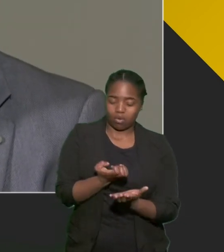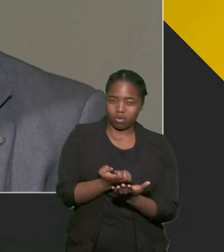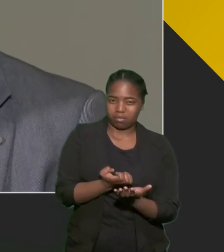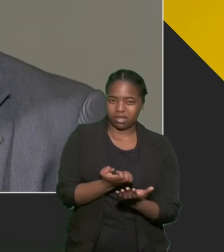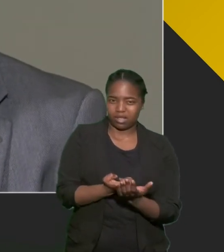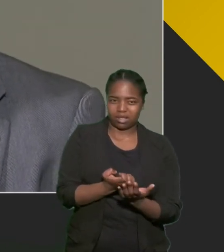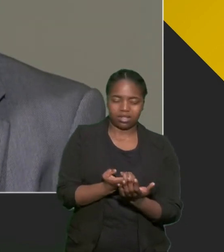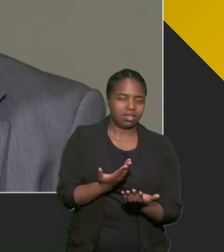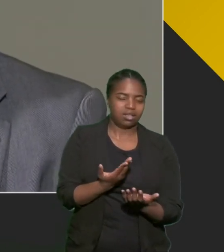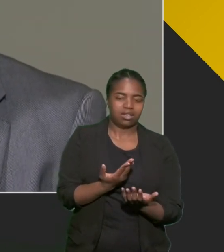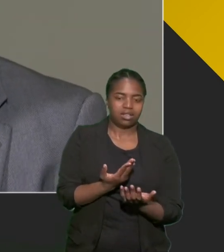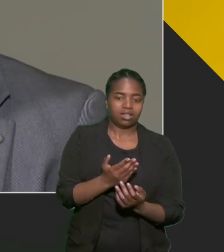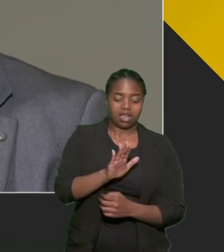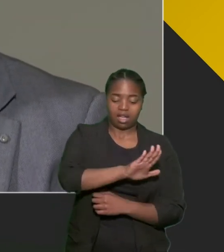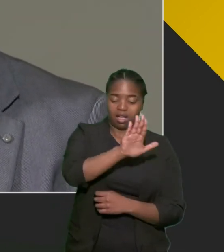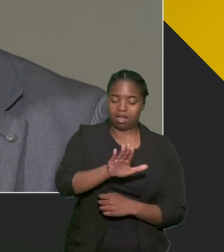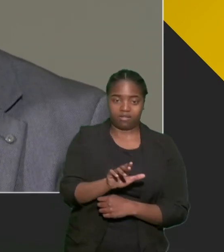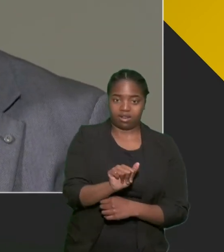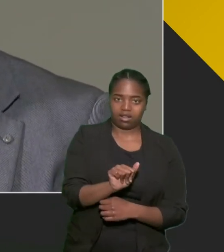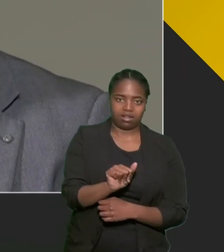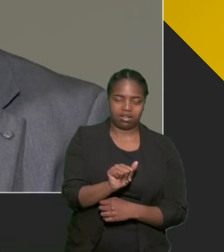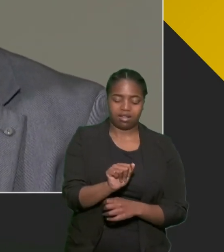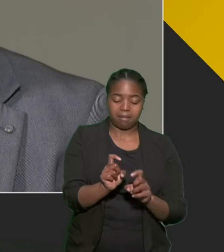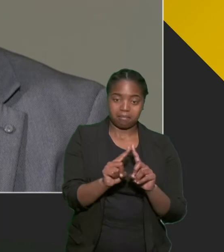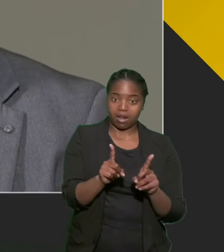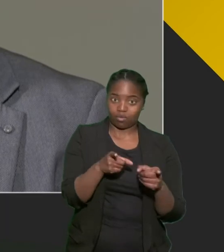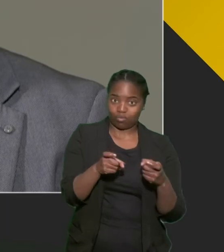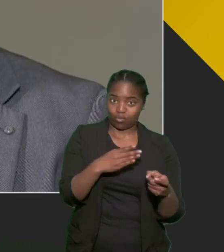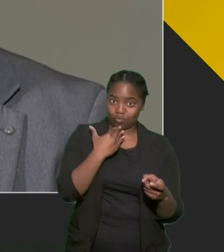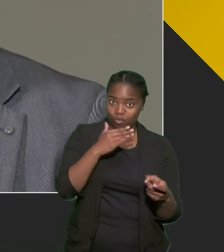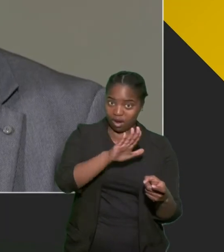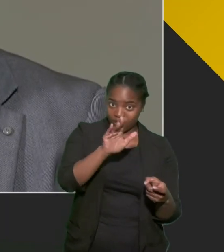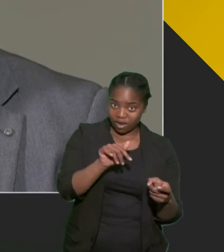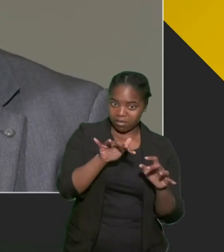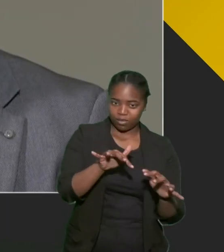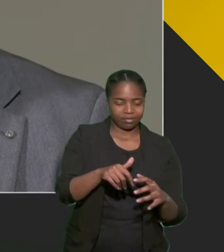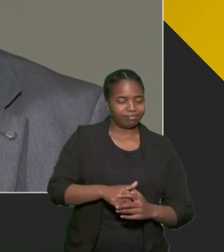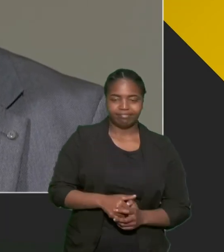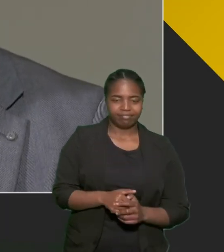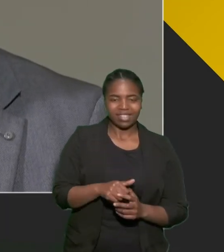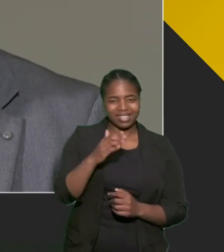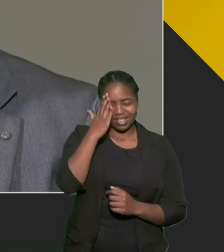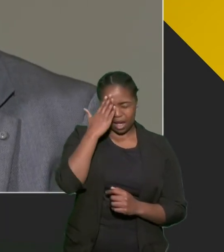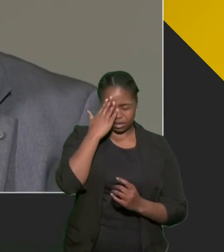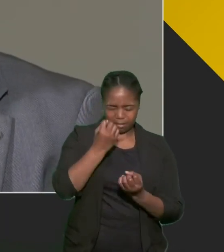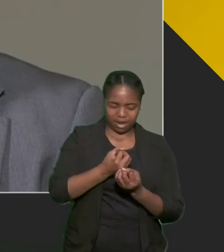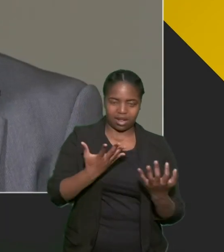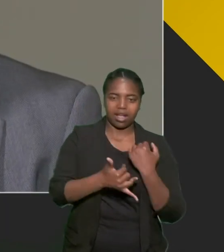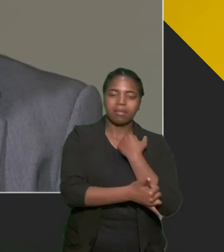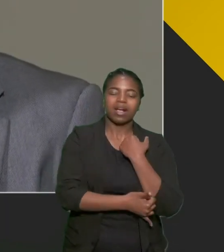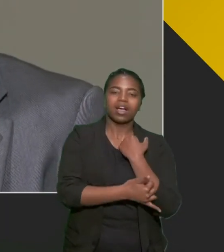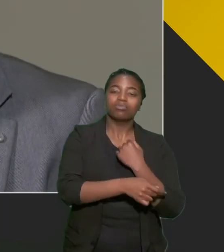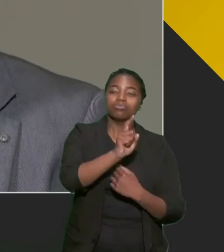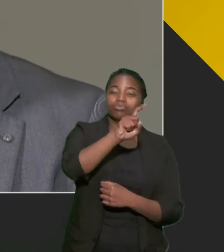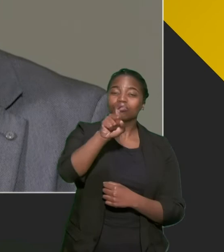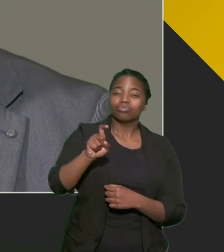the continent, which is not in the hands of Africans. Siyazi ukuthi most African countries are super rich